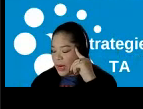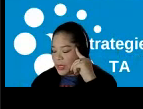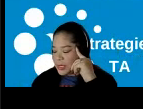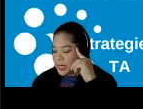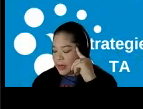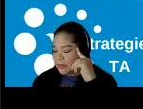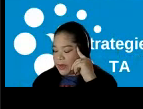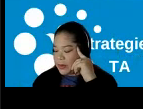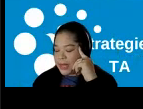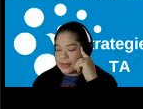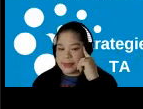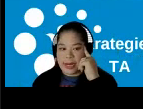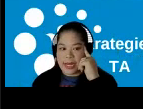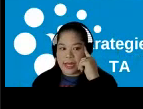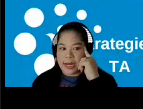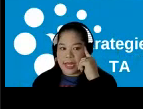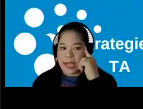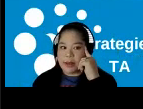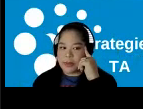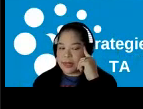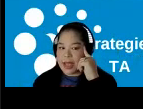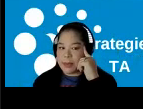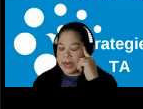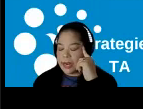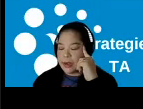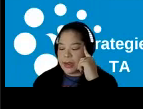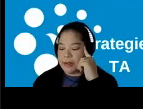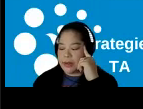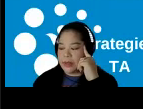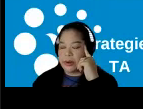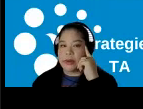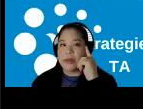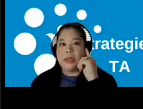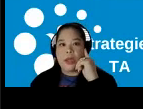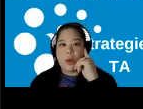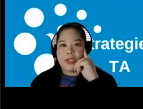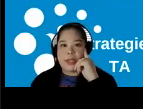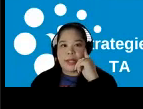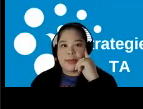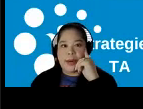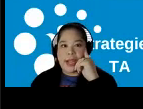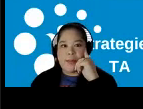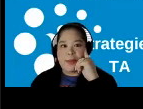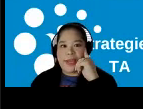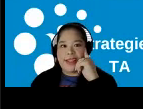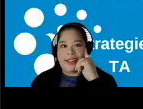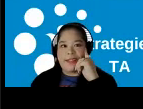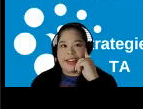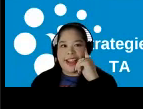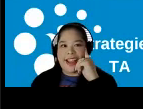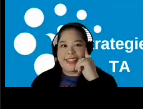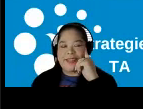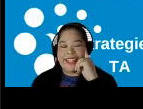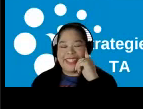But I want to I don't know if anyone has anything else around that, but I have another question that someone emailed me that they